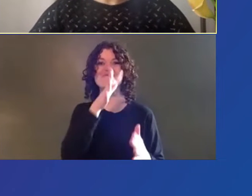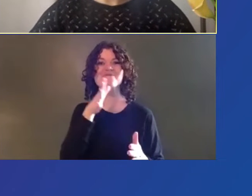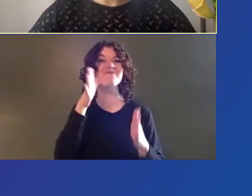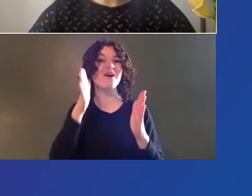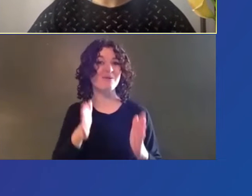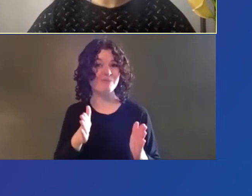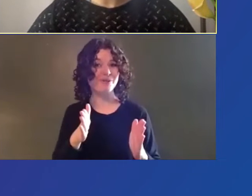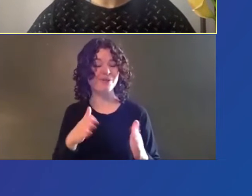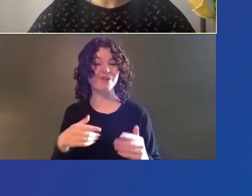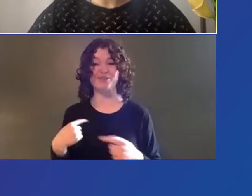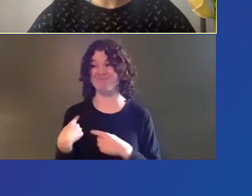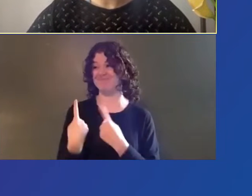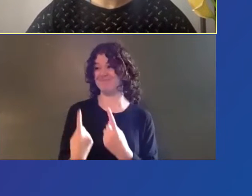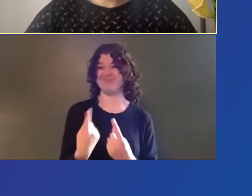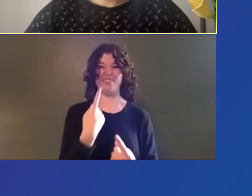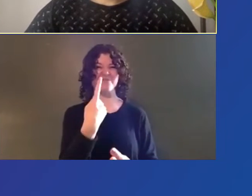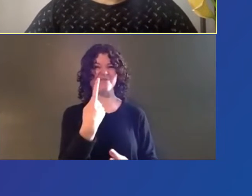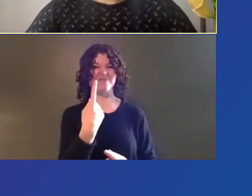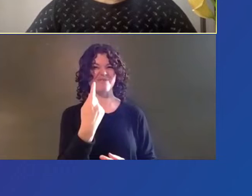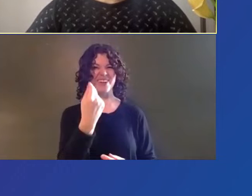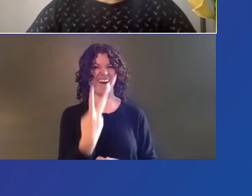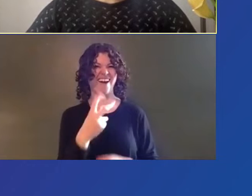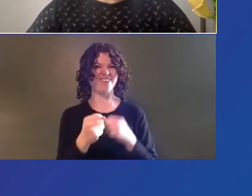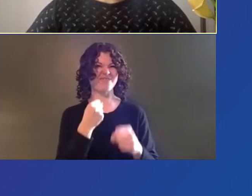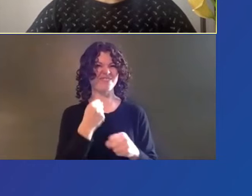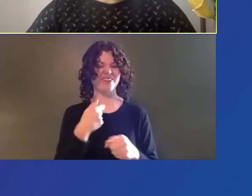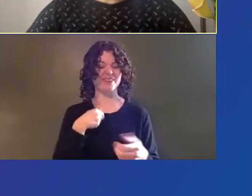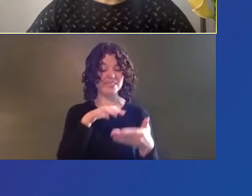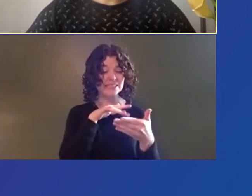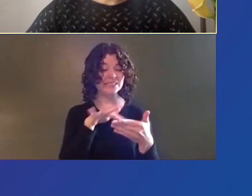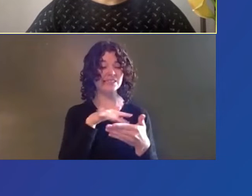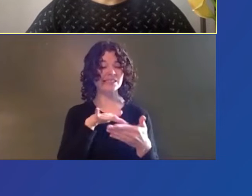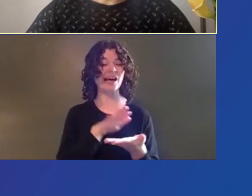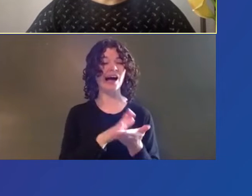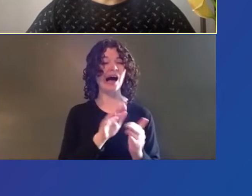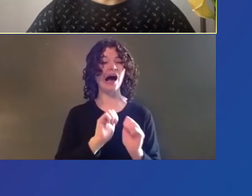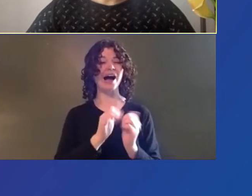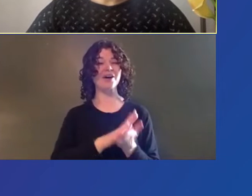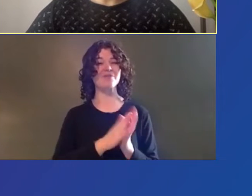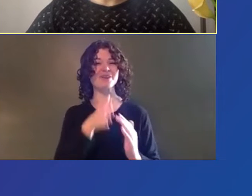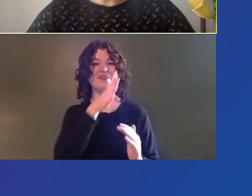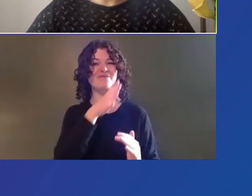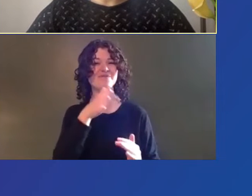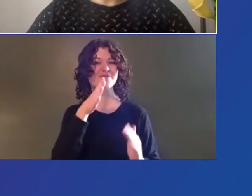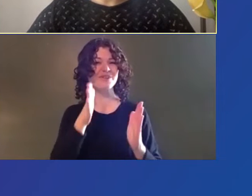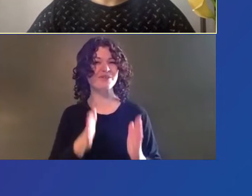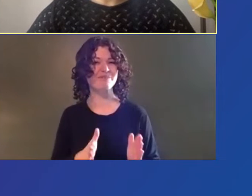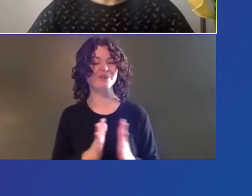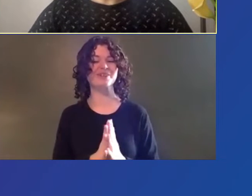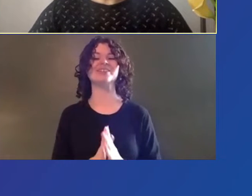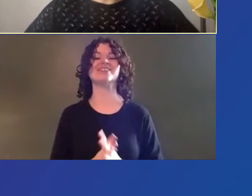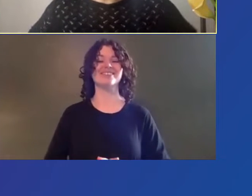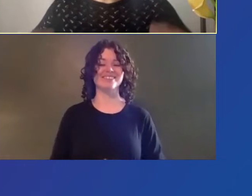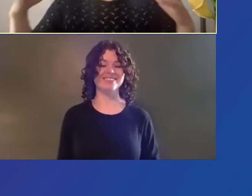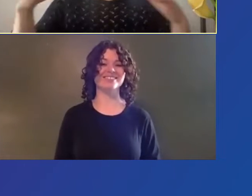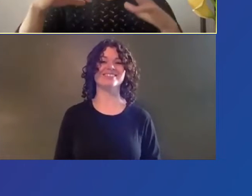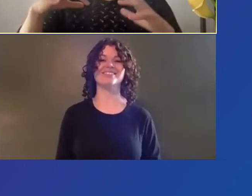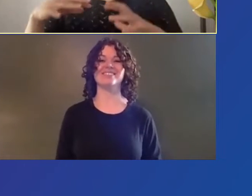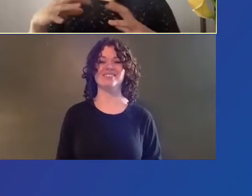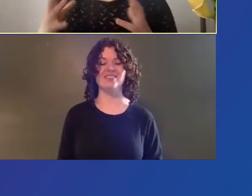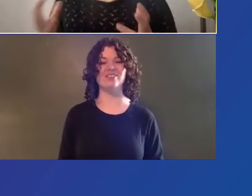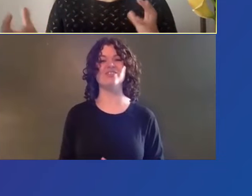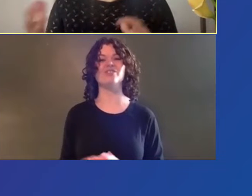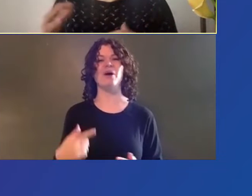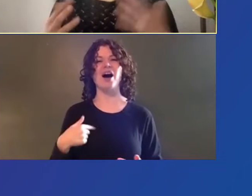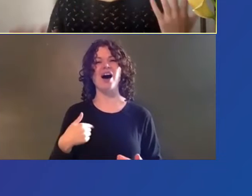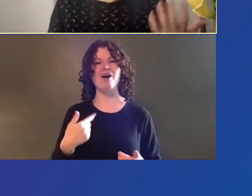past year and a half. And I am constantly on that search for maybe integration,